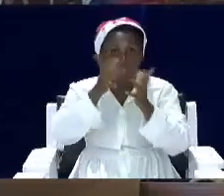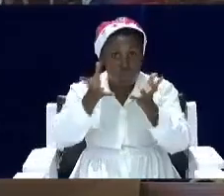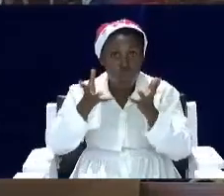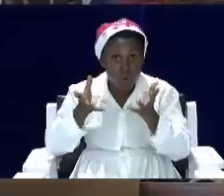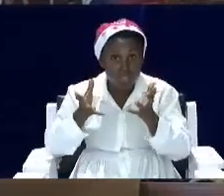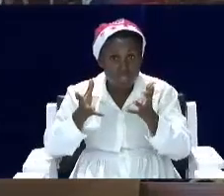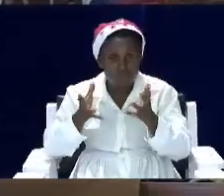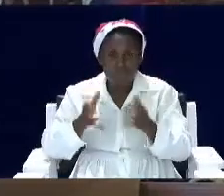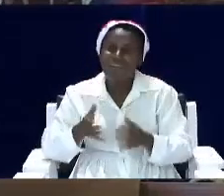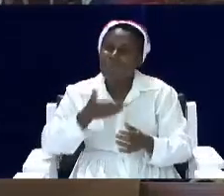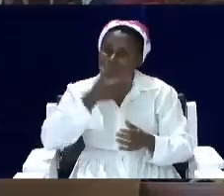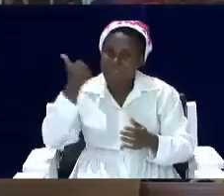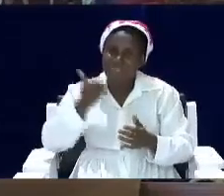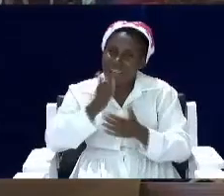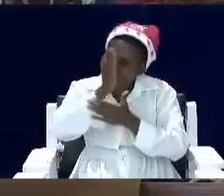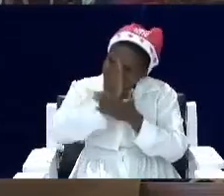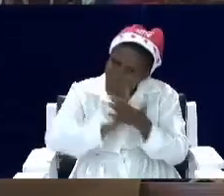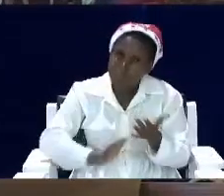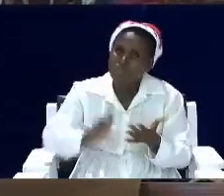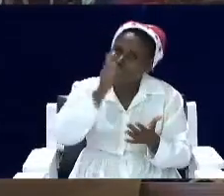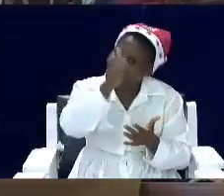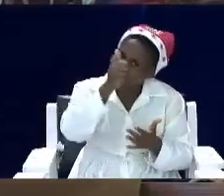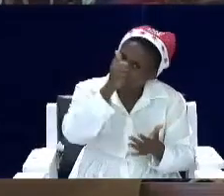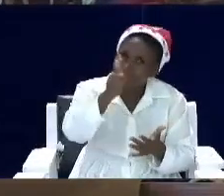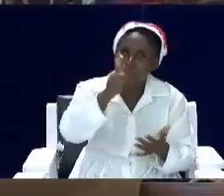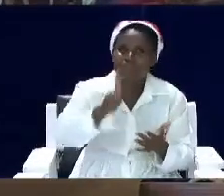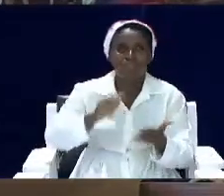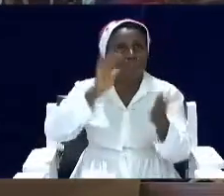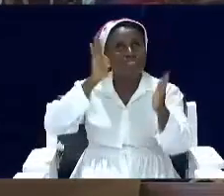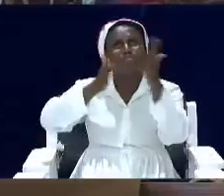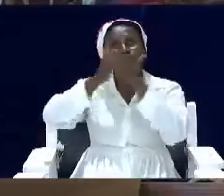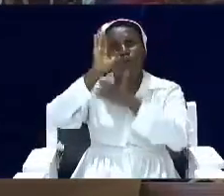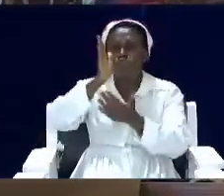Then humble yourself and accept your wrong.